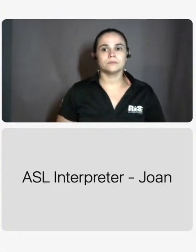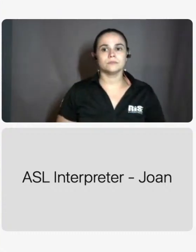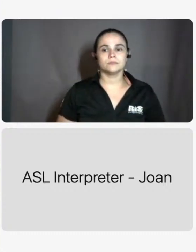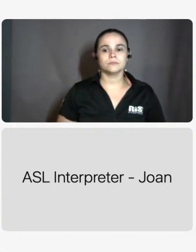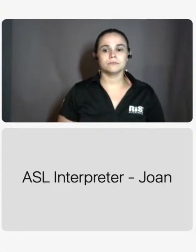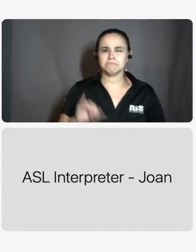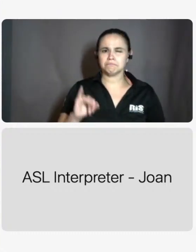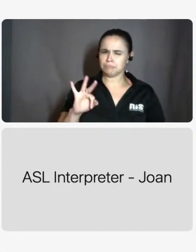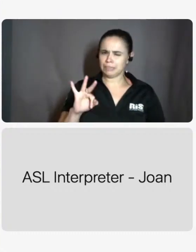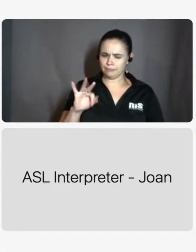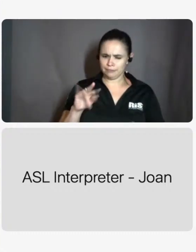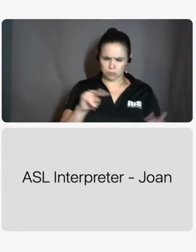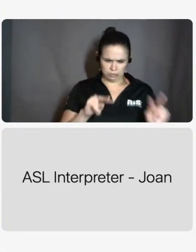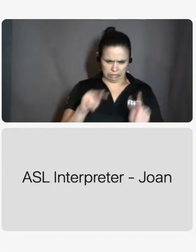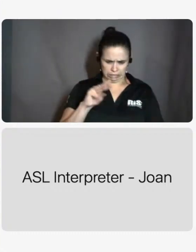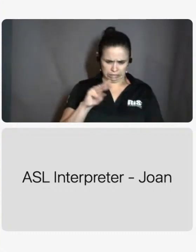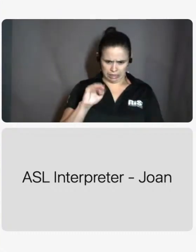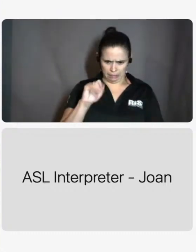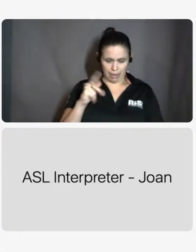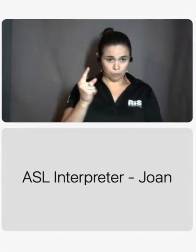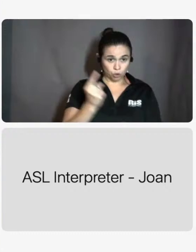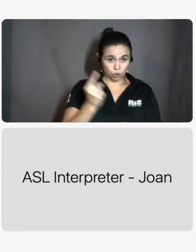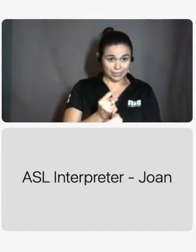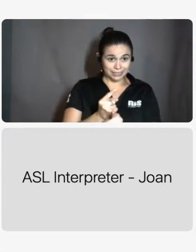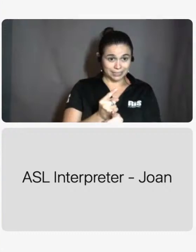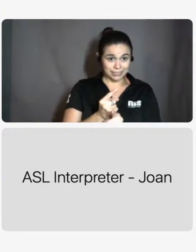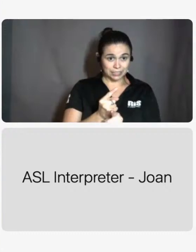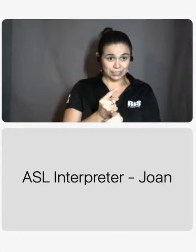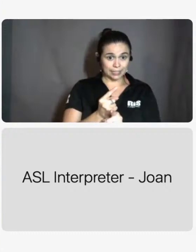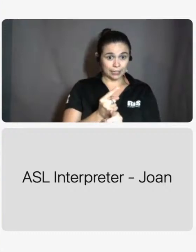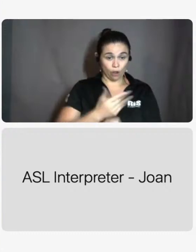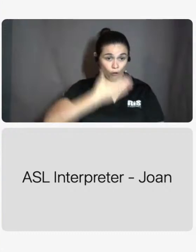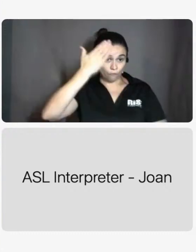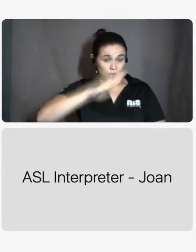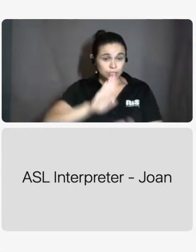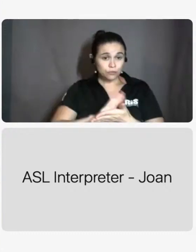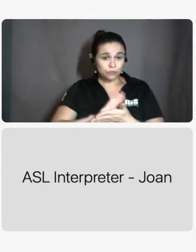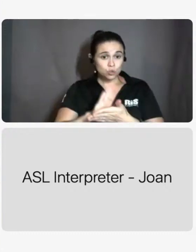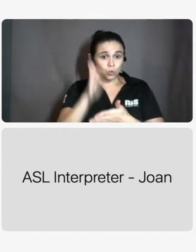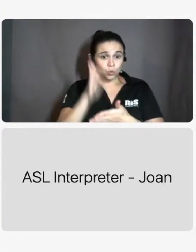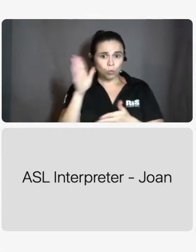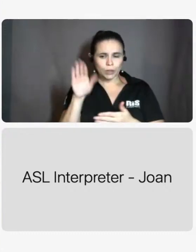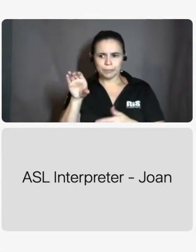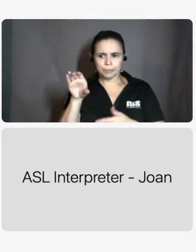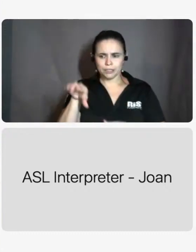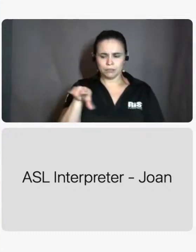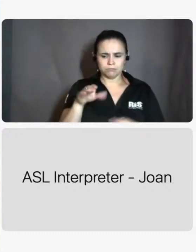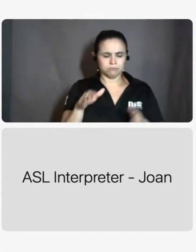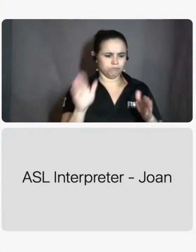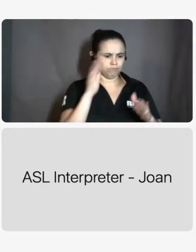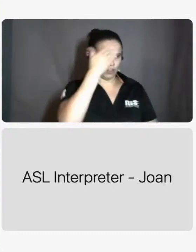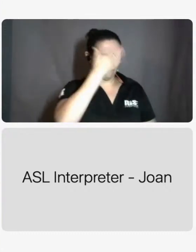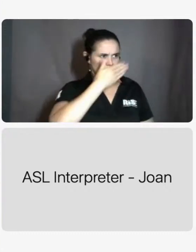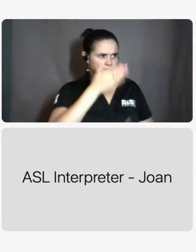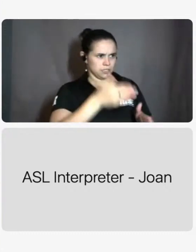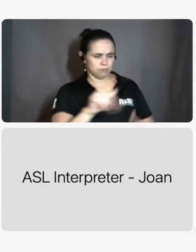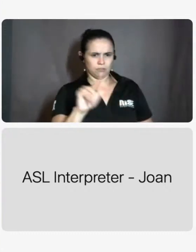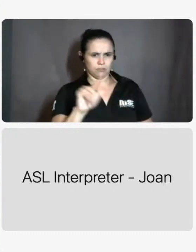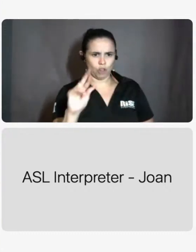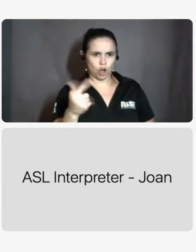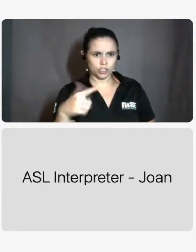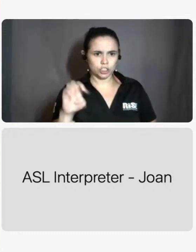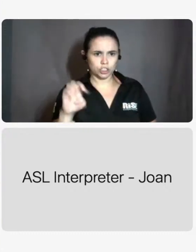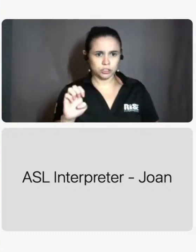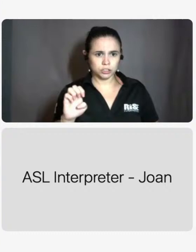facing Larch. Owen? Yes, that is correct. And Which is really a good idea because Larch